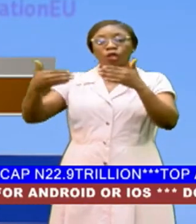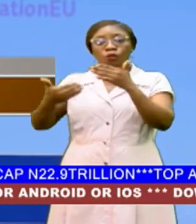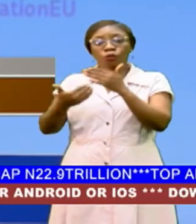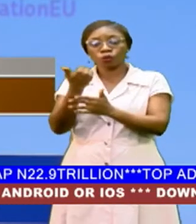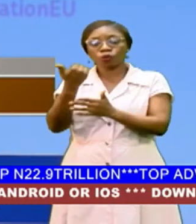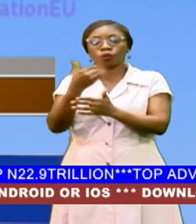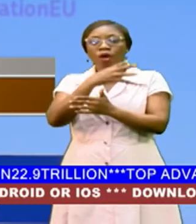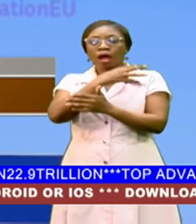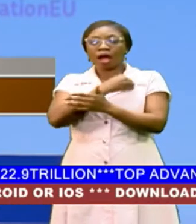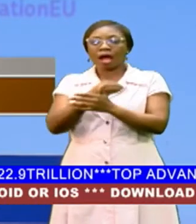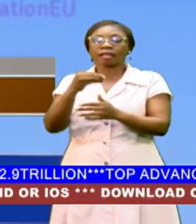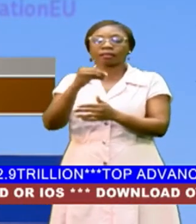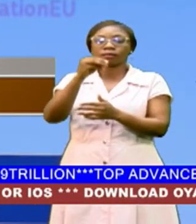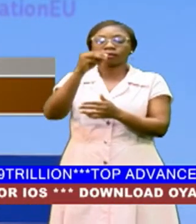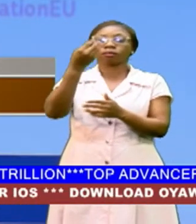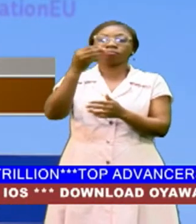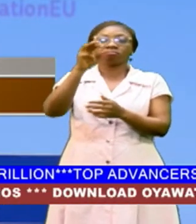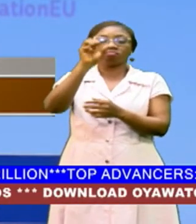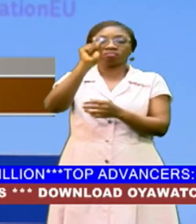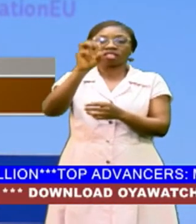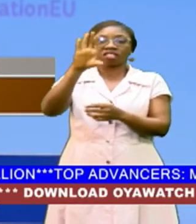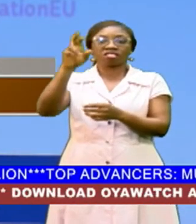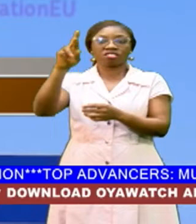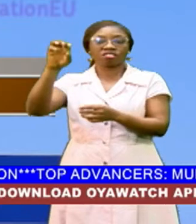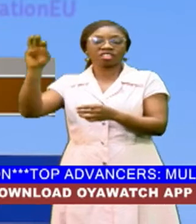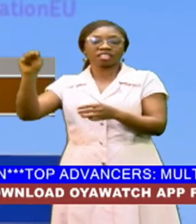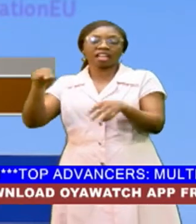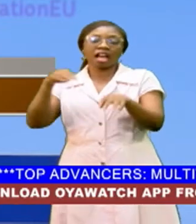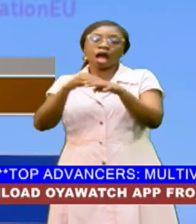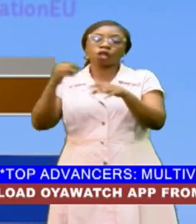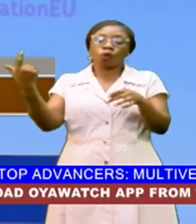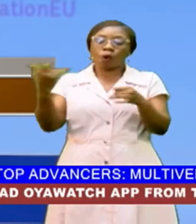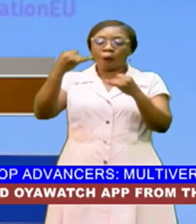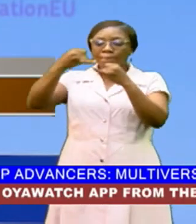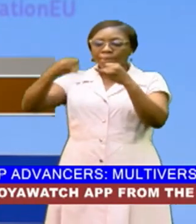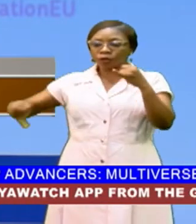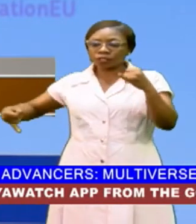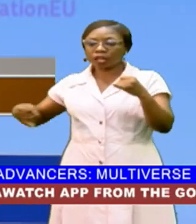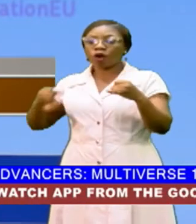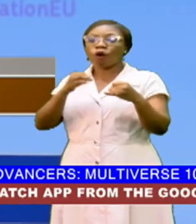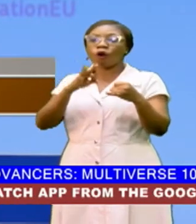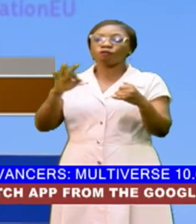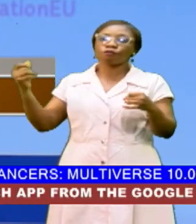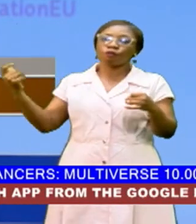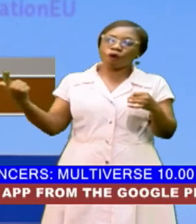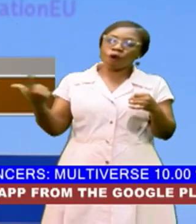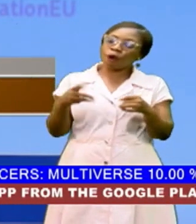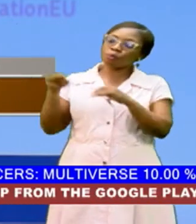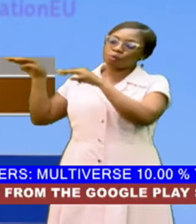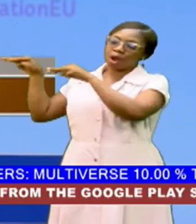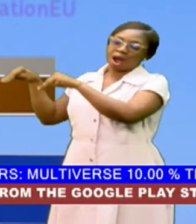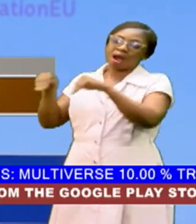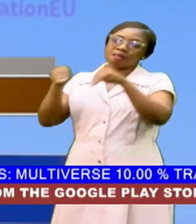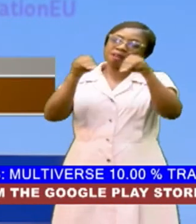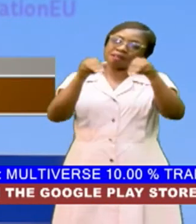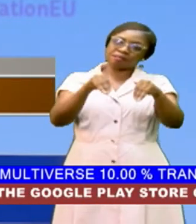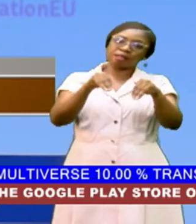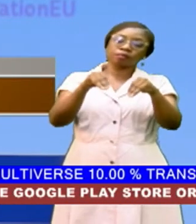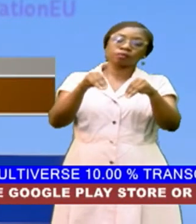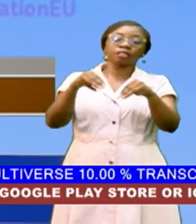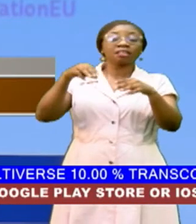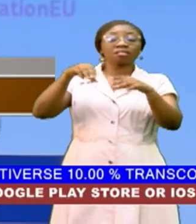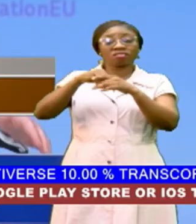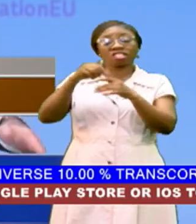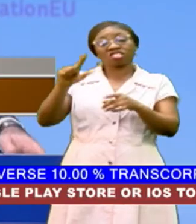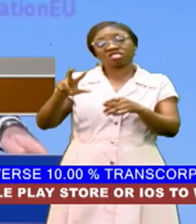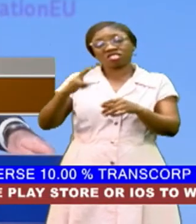mandatory screening at all borders of all arrivals. In a second stage,